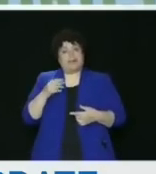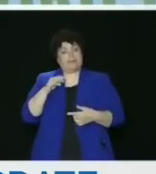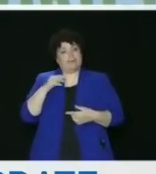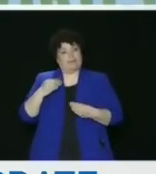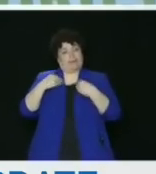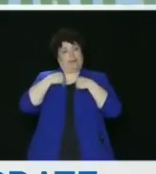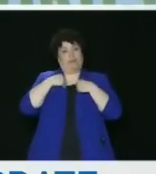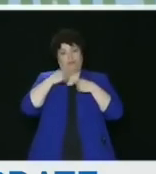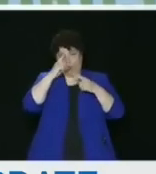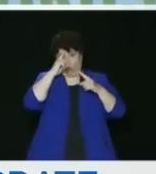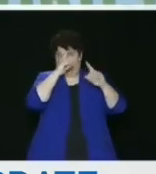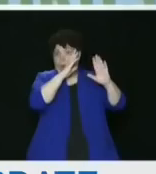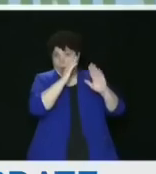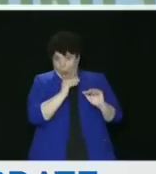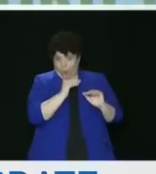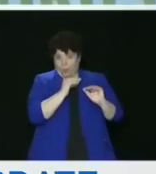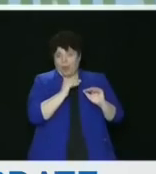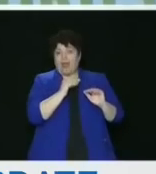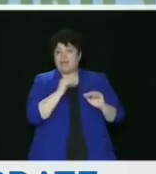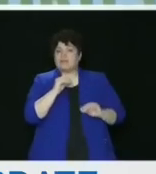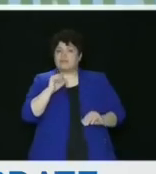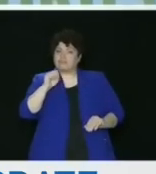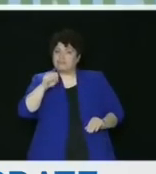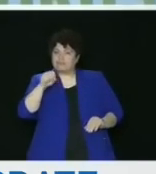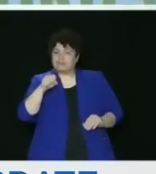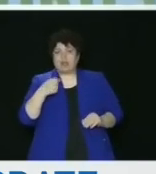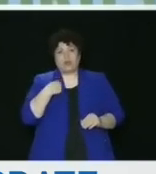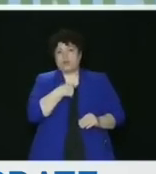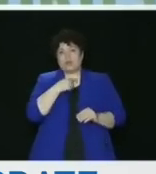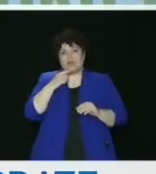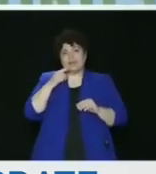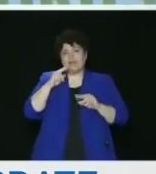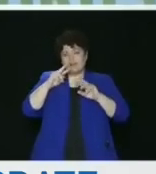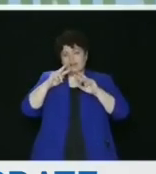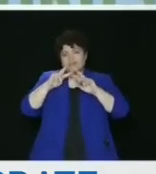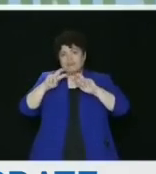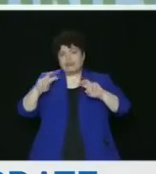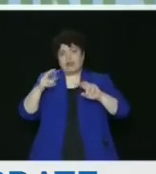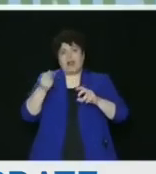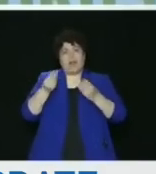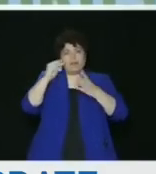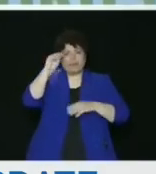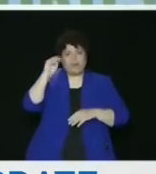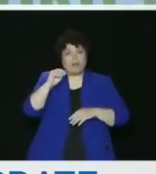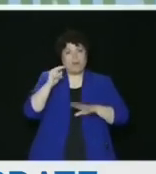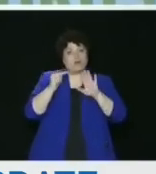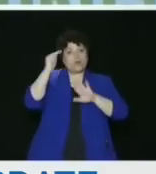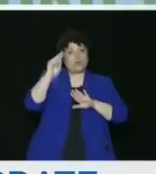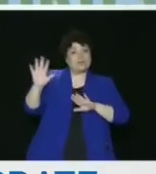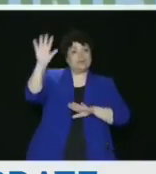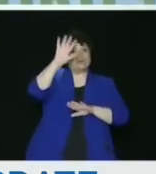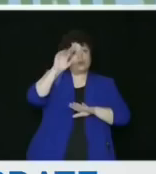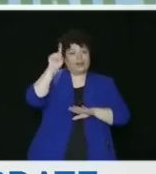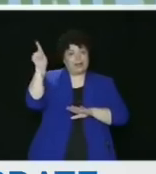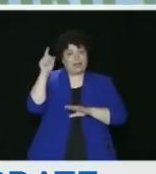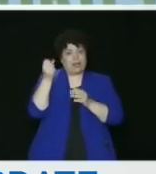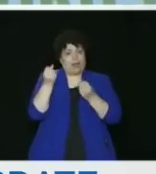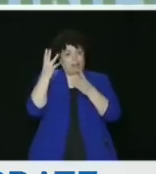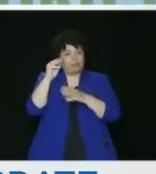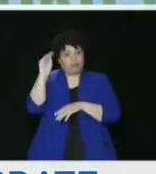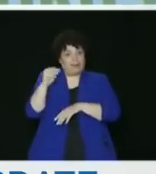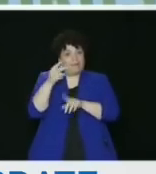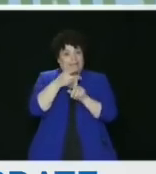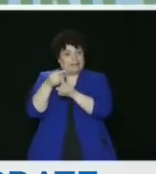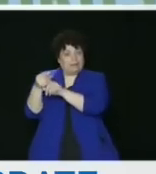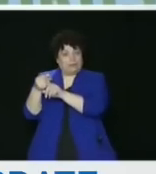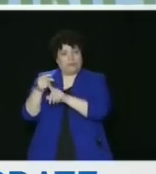of hope. The last thing I would say, look at the vaccination rate in the territories. Some of them have got to over 70%